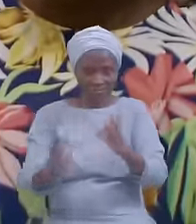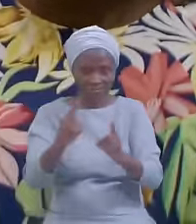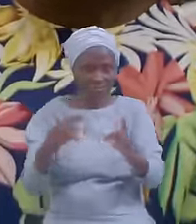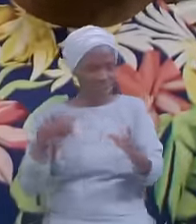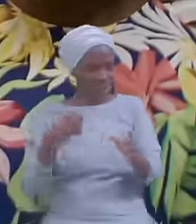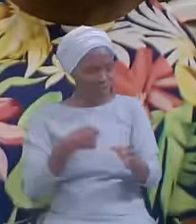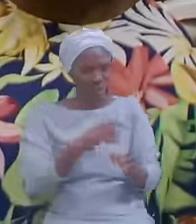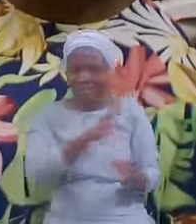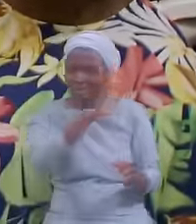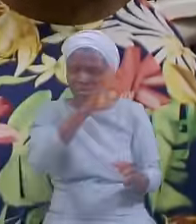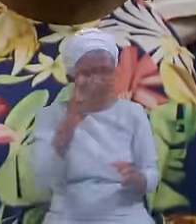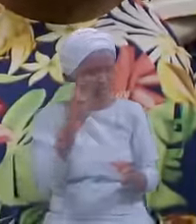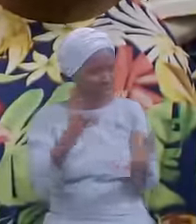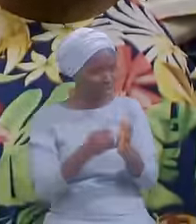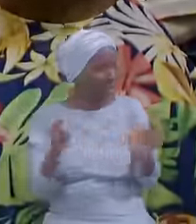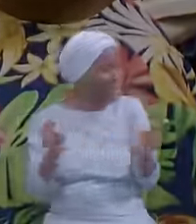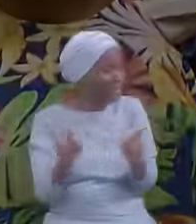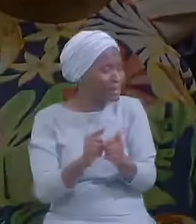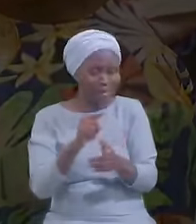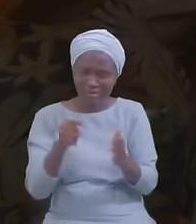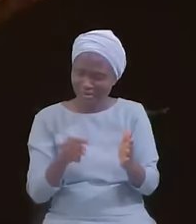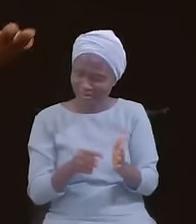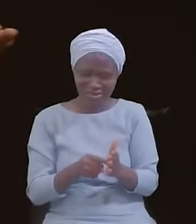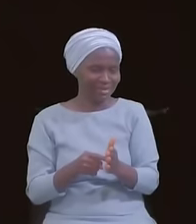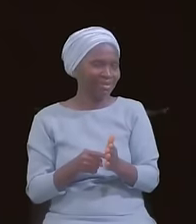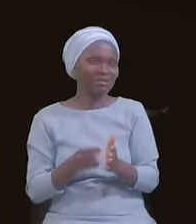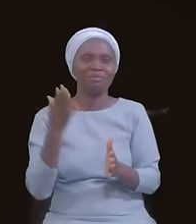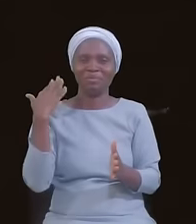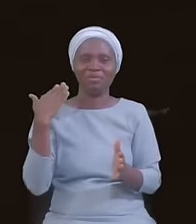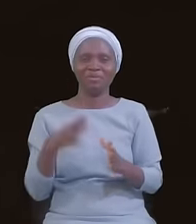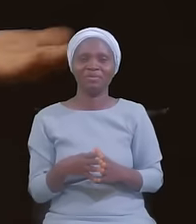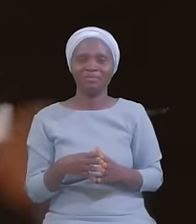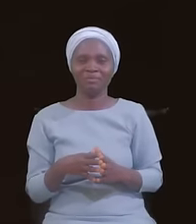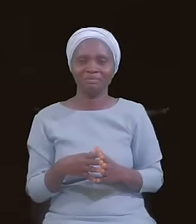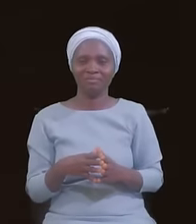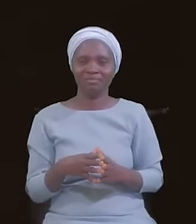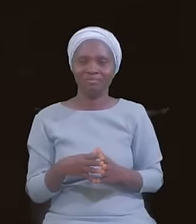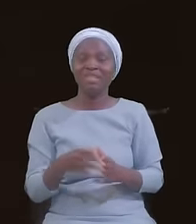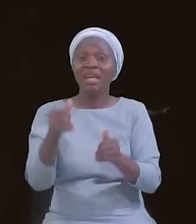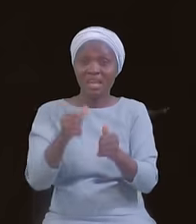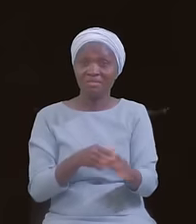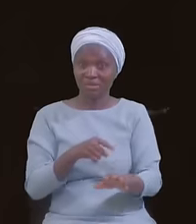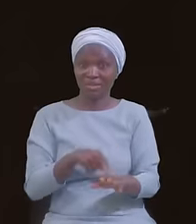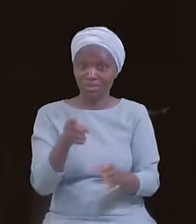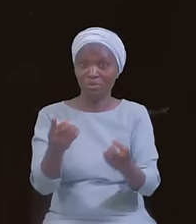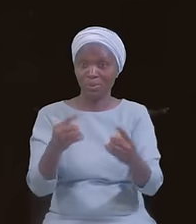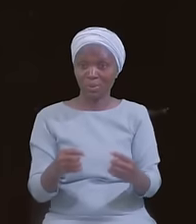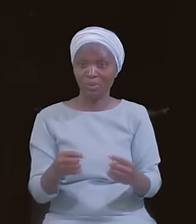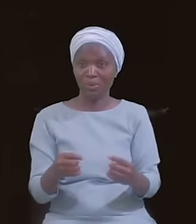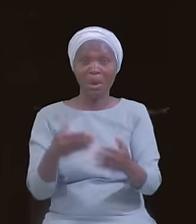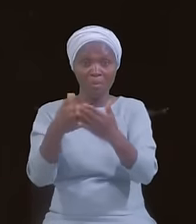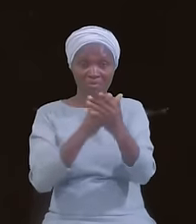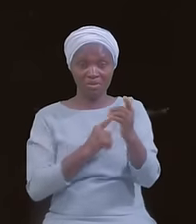it on this fashion. If every time we come before